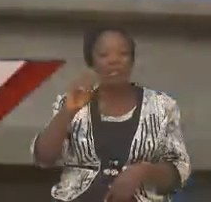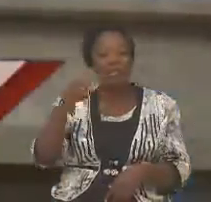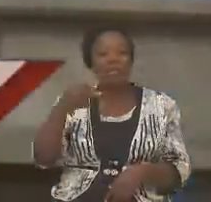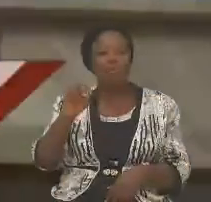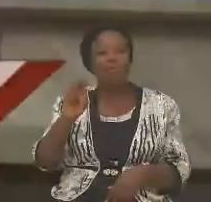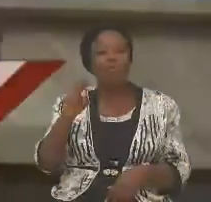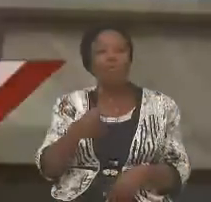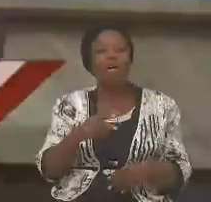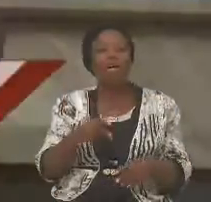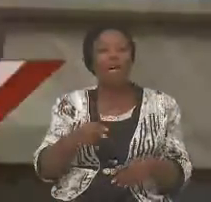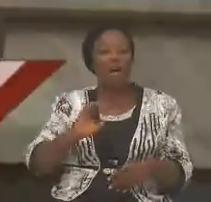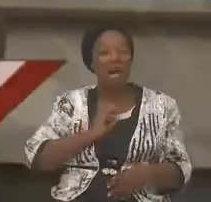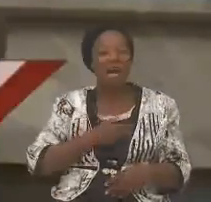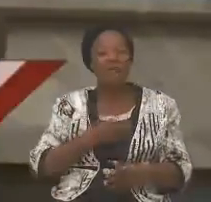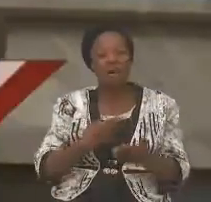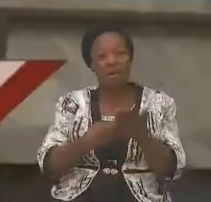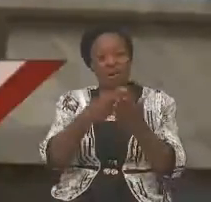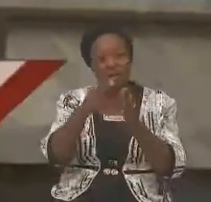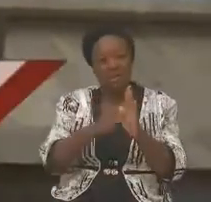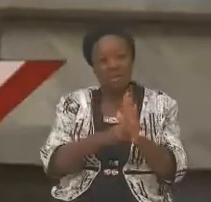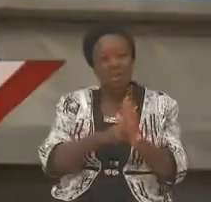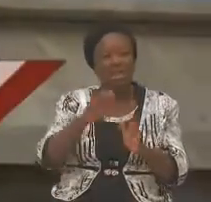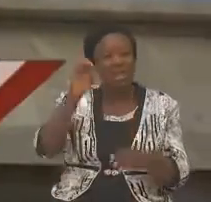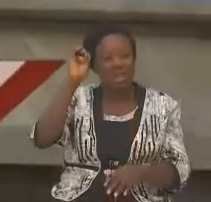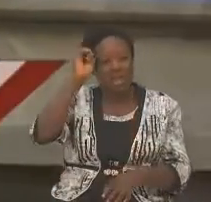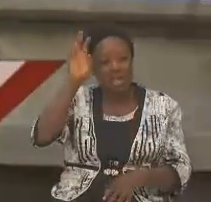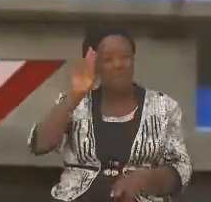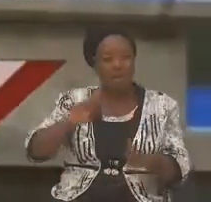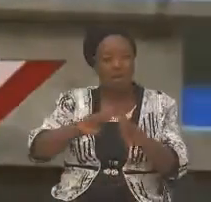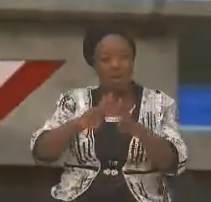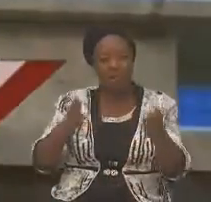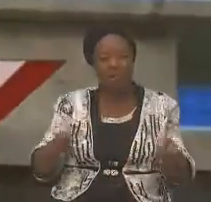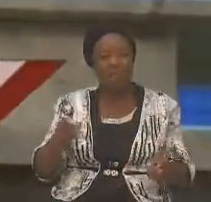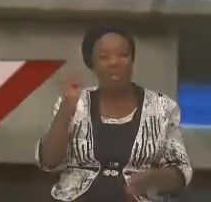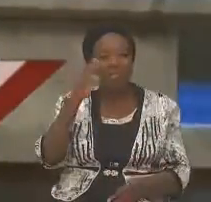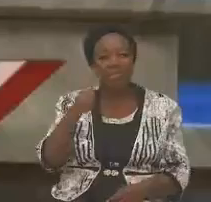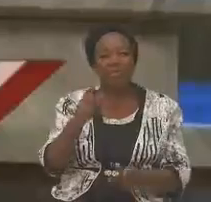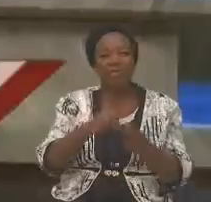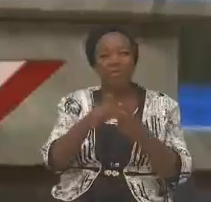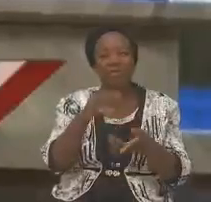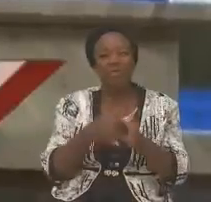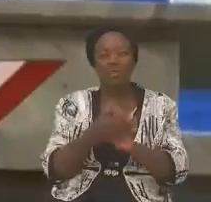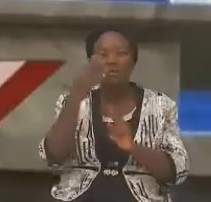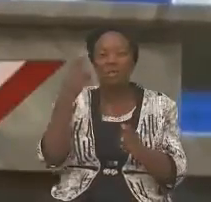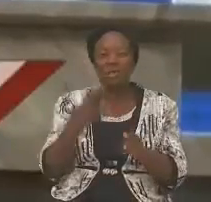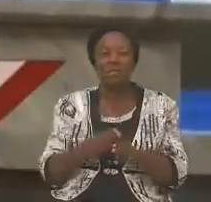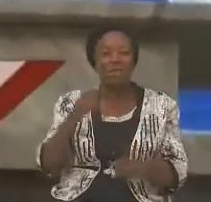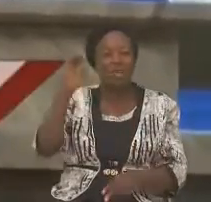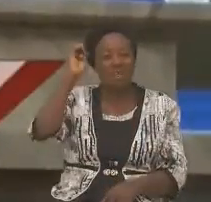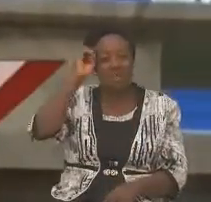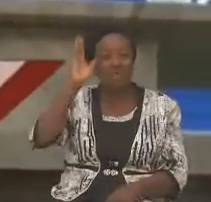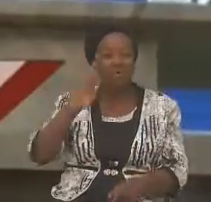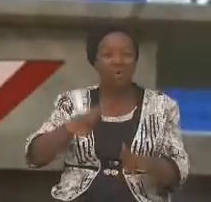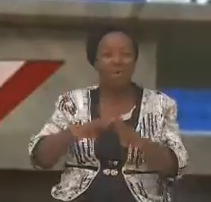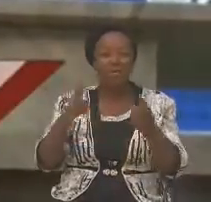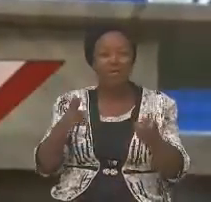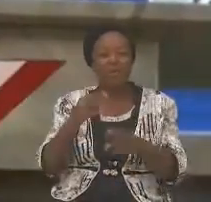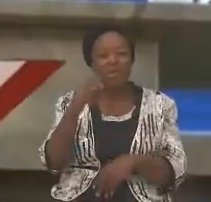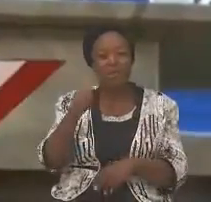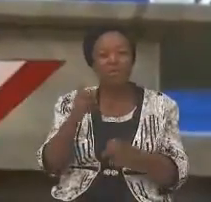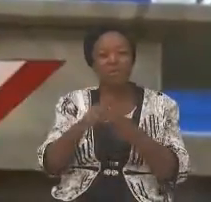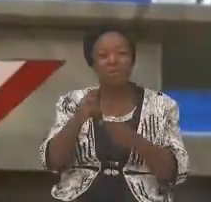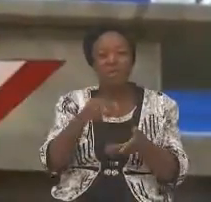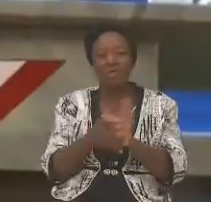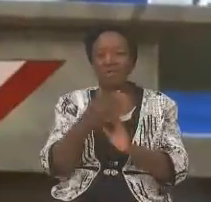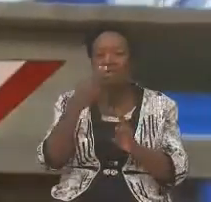Sikeno. That is the Lord, our righteousness. He will reveal himself to you. I said, will reveal himself